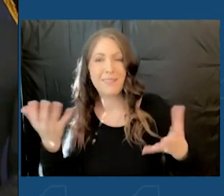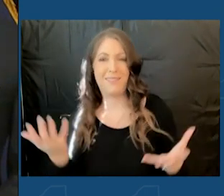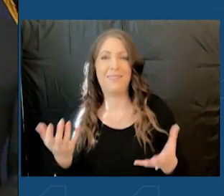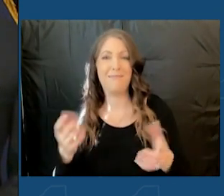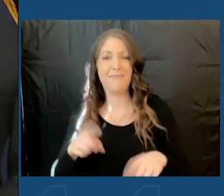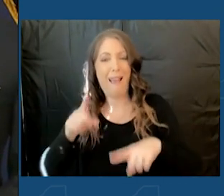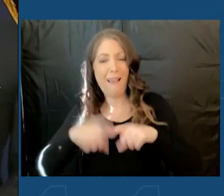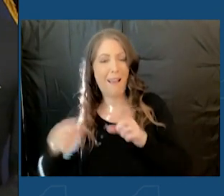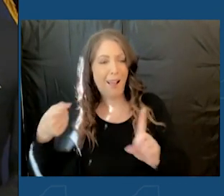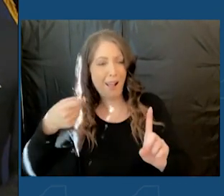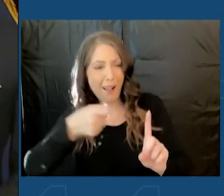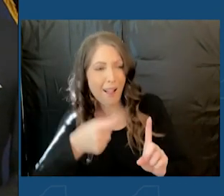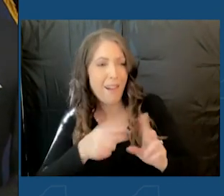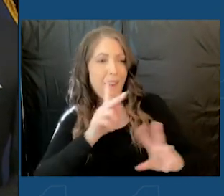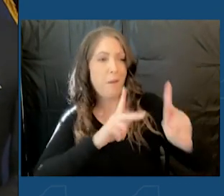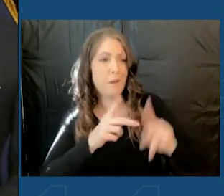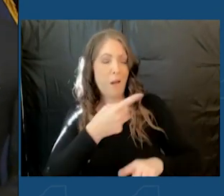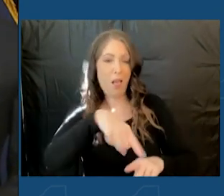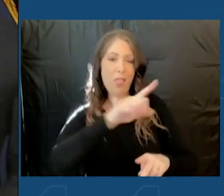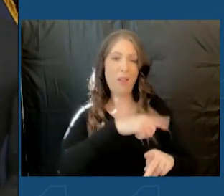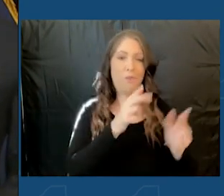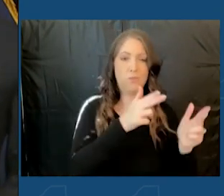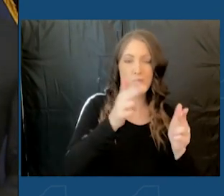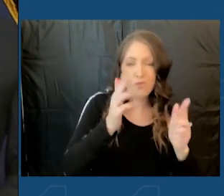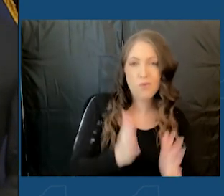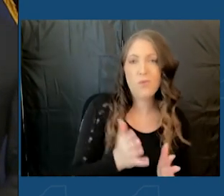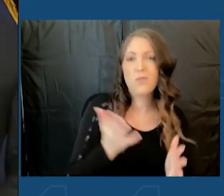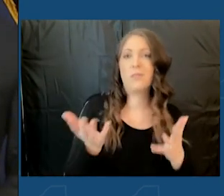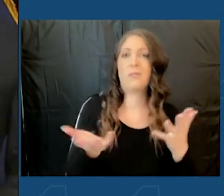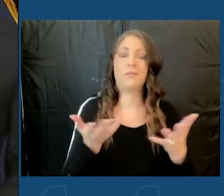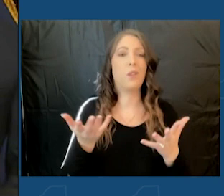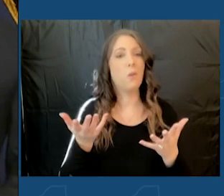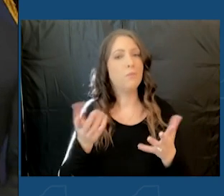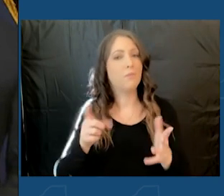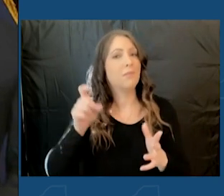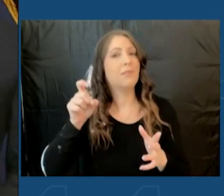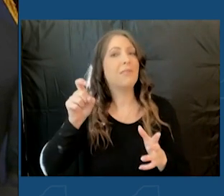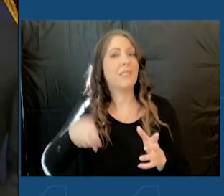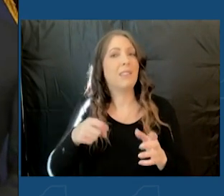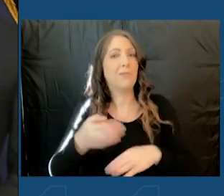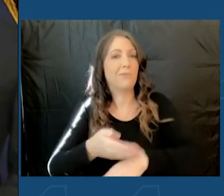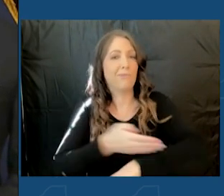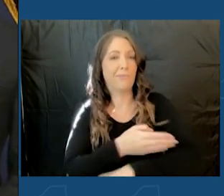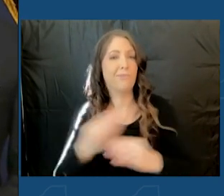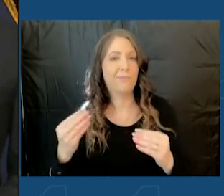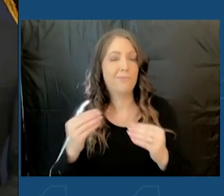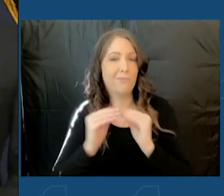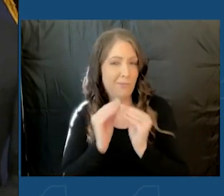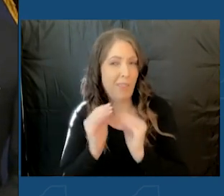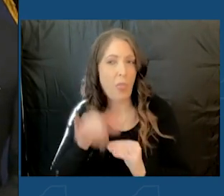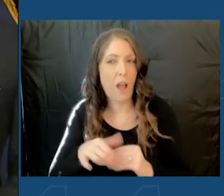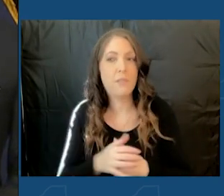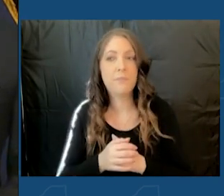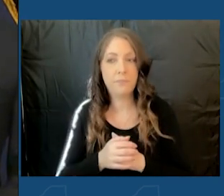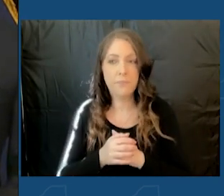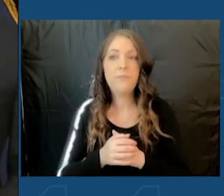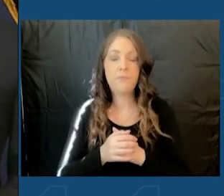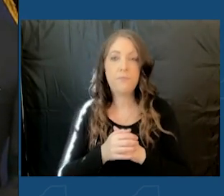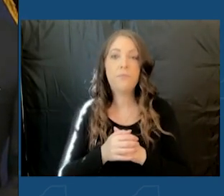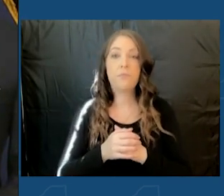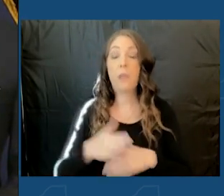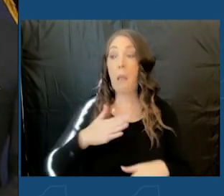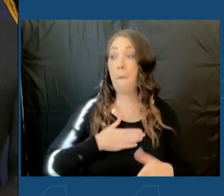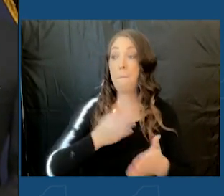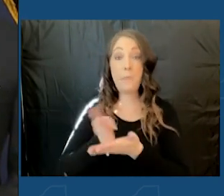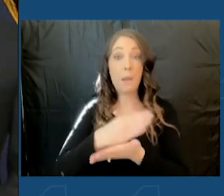are the shooters, the trigger pullers, as well as leading them to the major traffickers. So you'll be hearing about that, but also in my budget, we literally